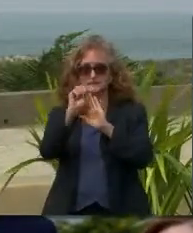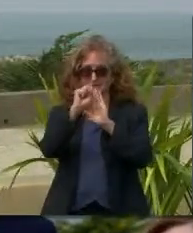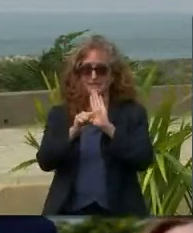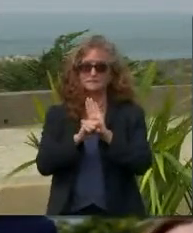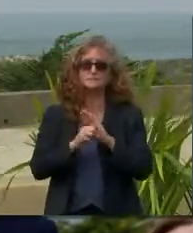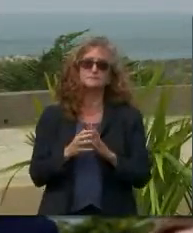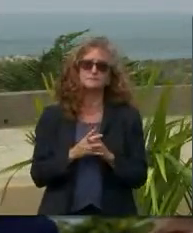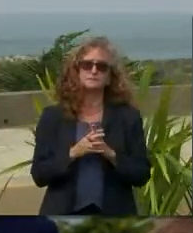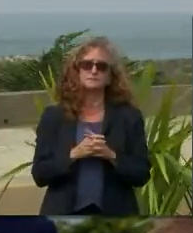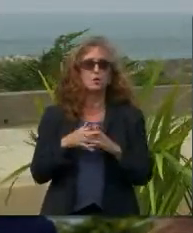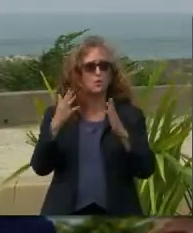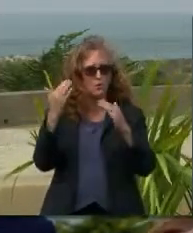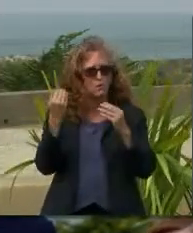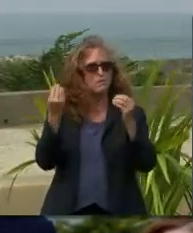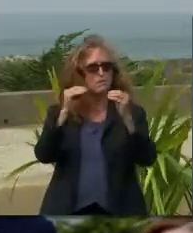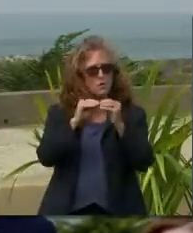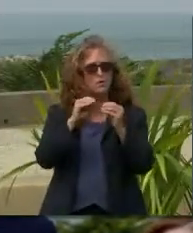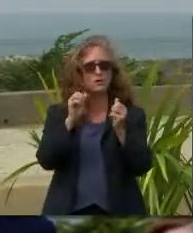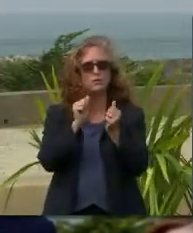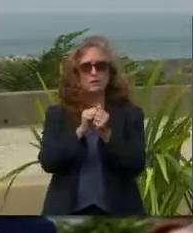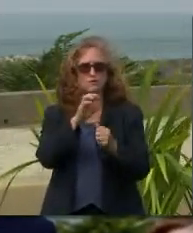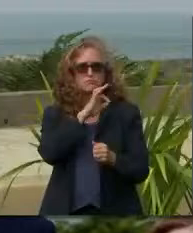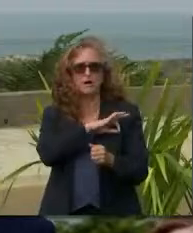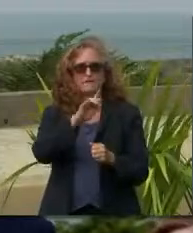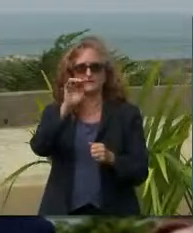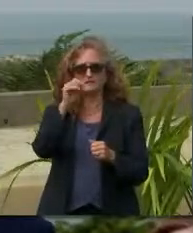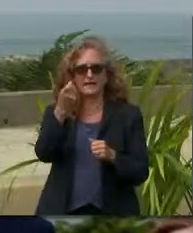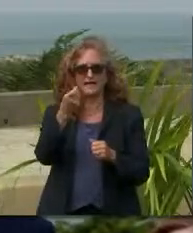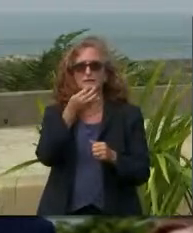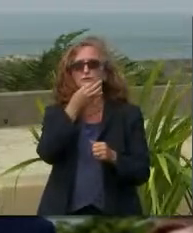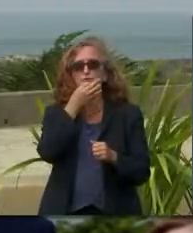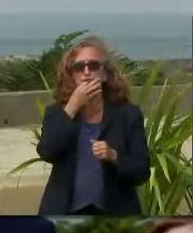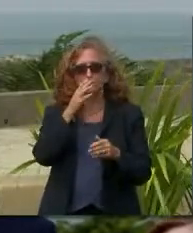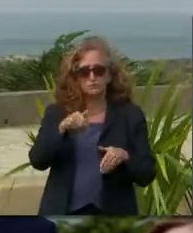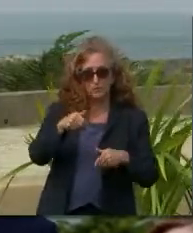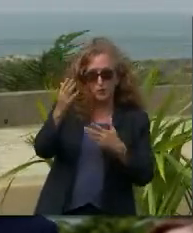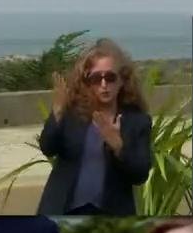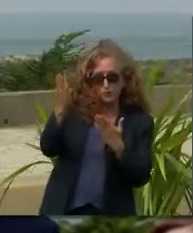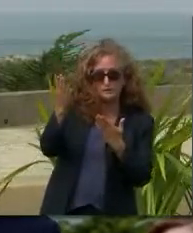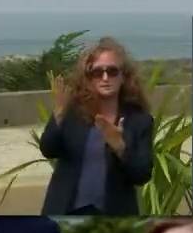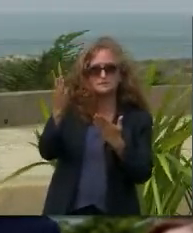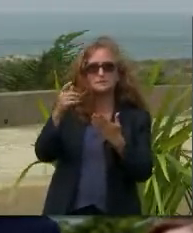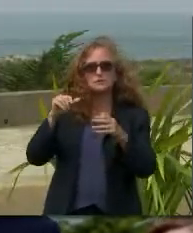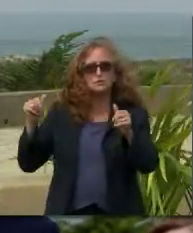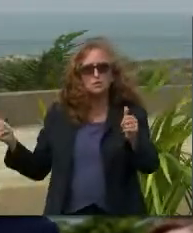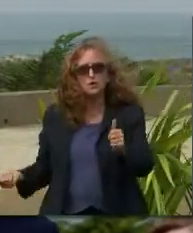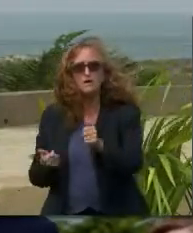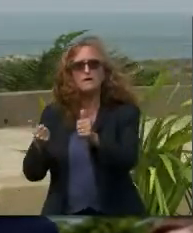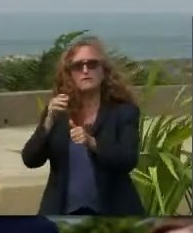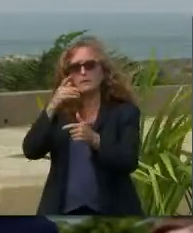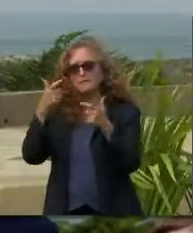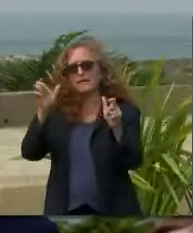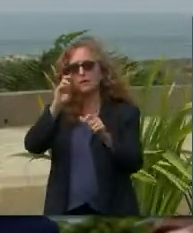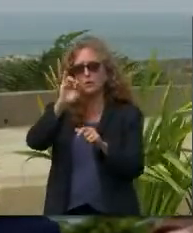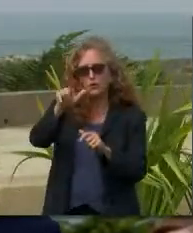And we hope to do more with this windfall profits tax that we're proposing to go after big oil and big